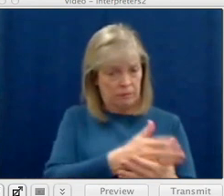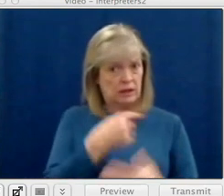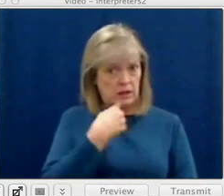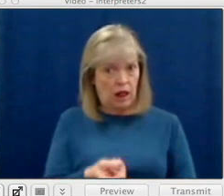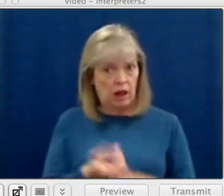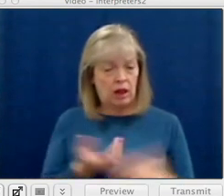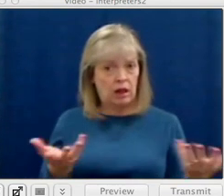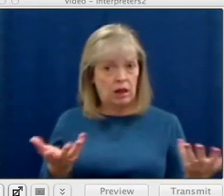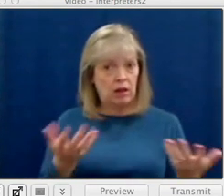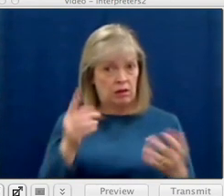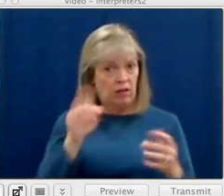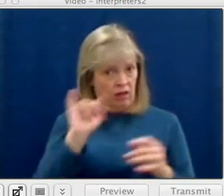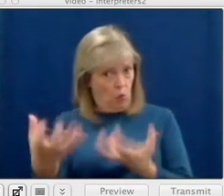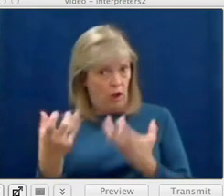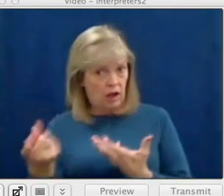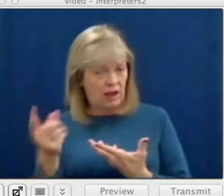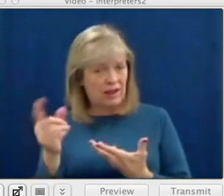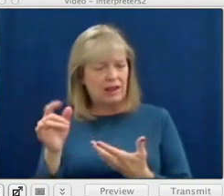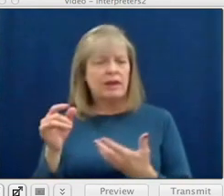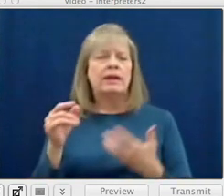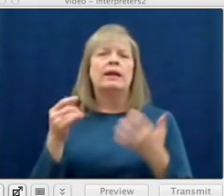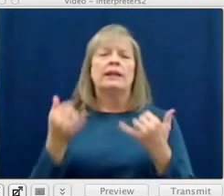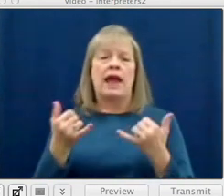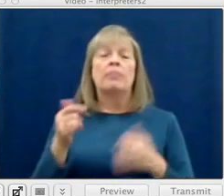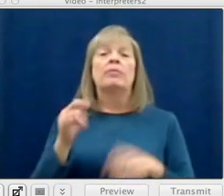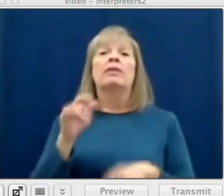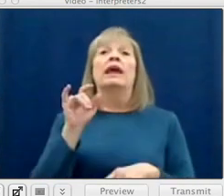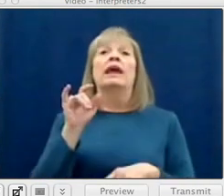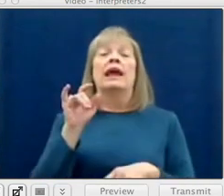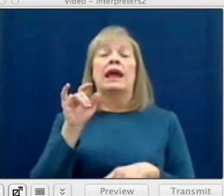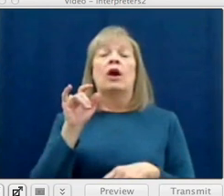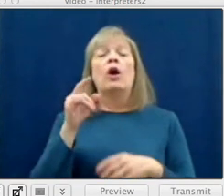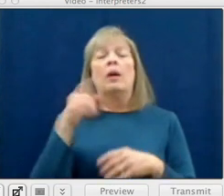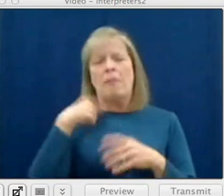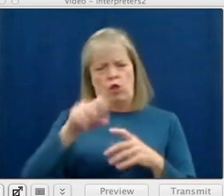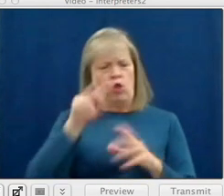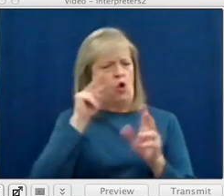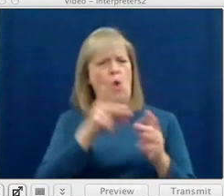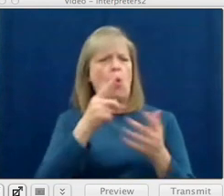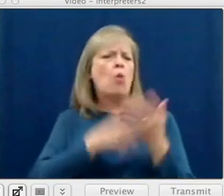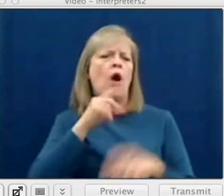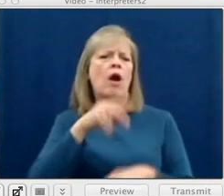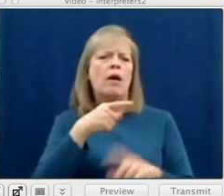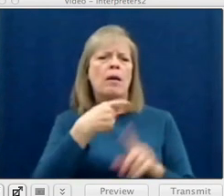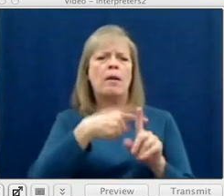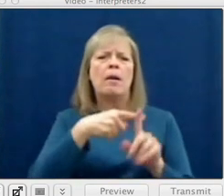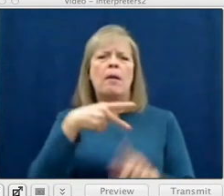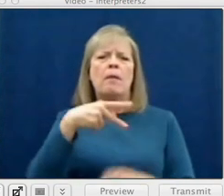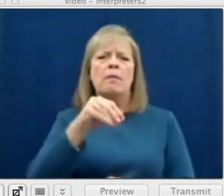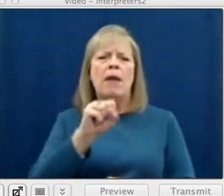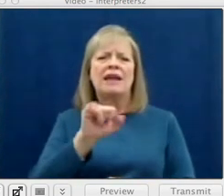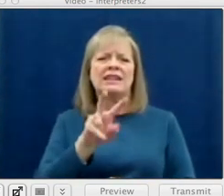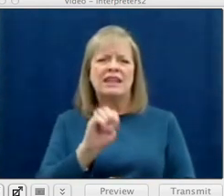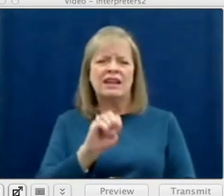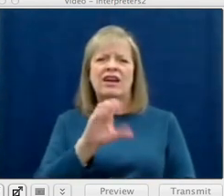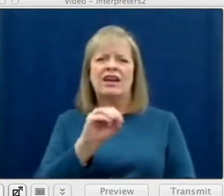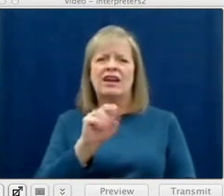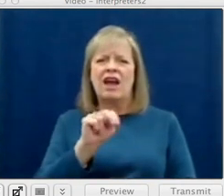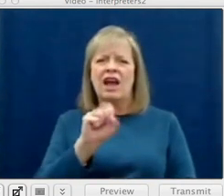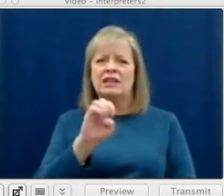Okay? Now, again, what are the positive consequences? What is the interpreter going for? Now, listen to these. You'll notice that these are not